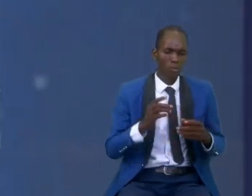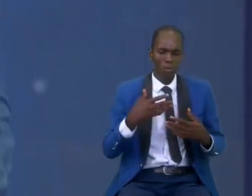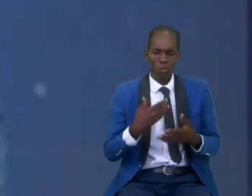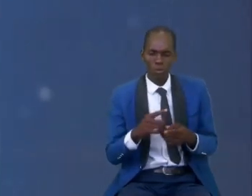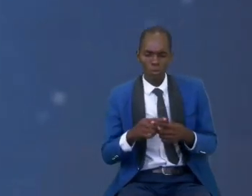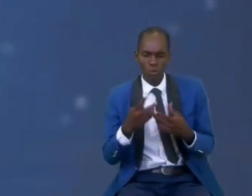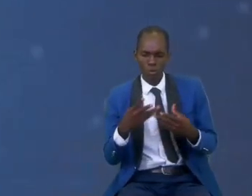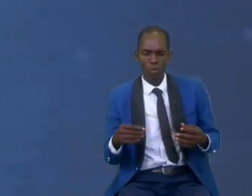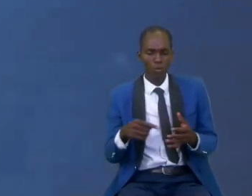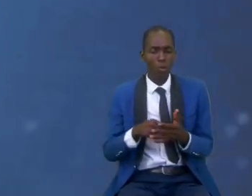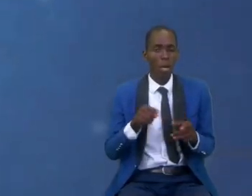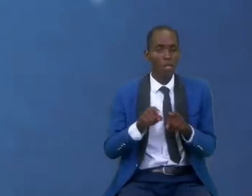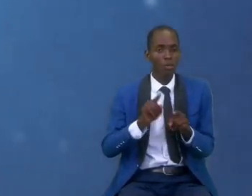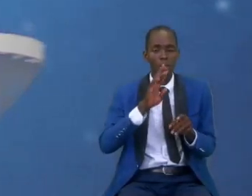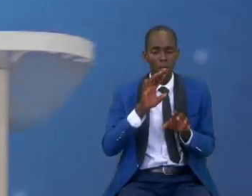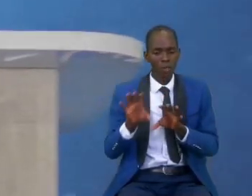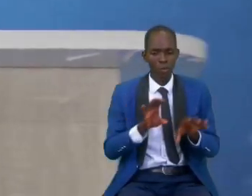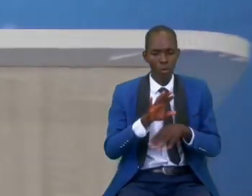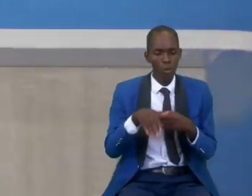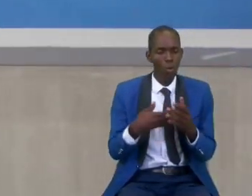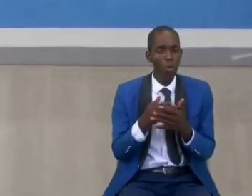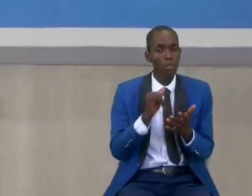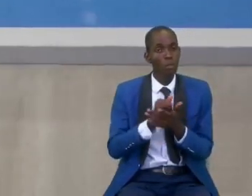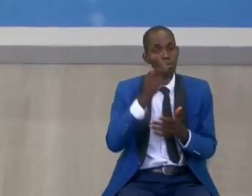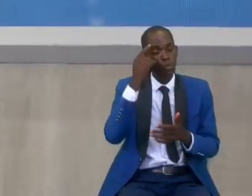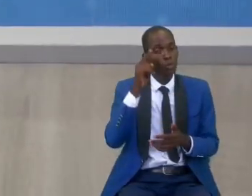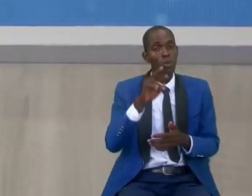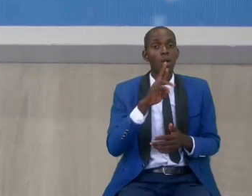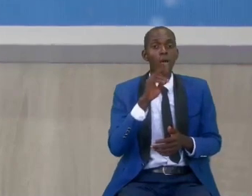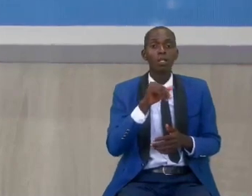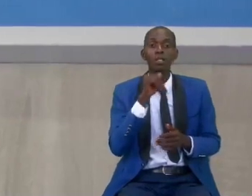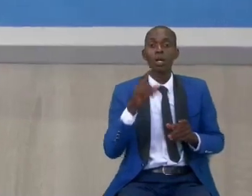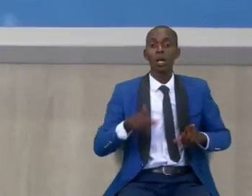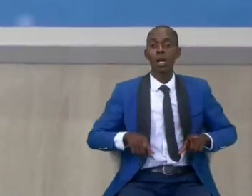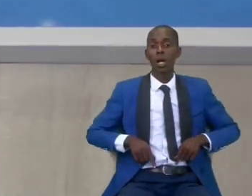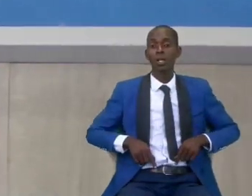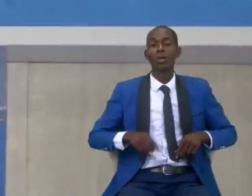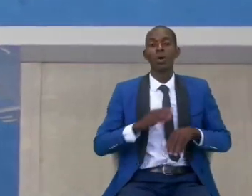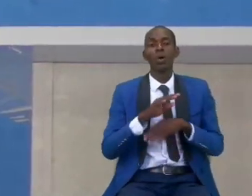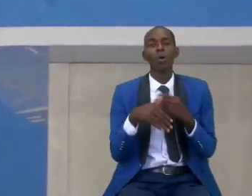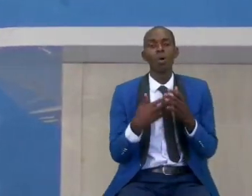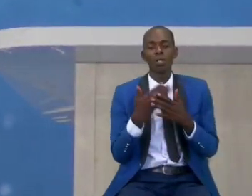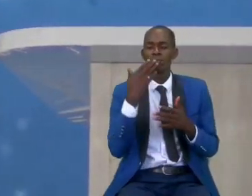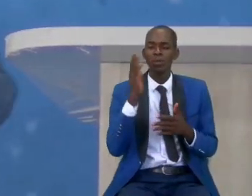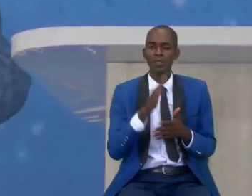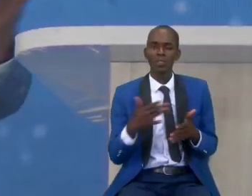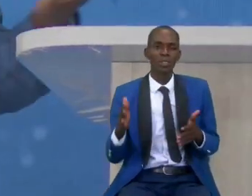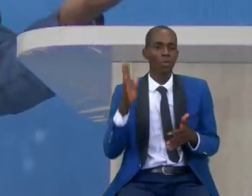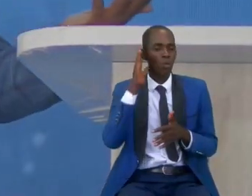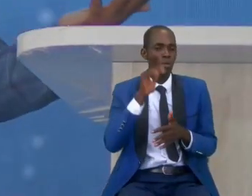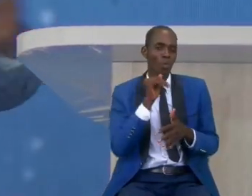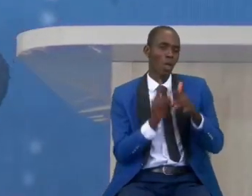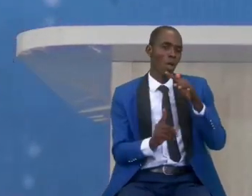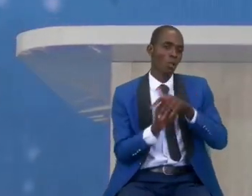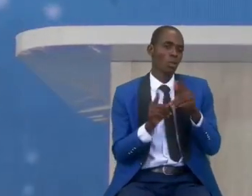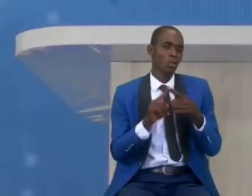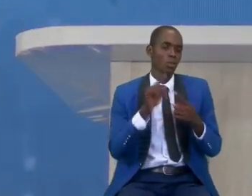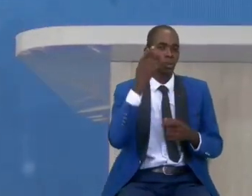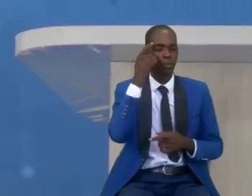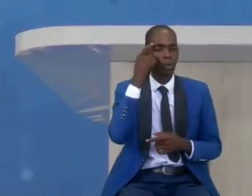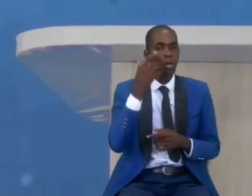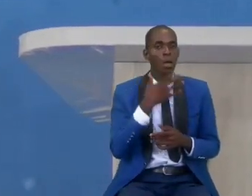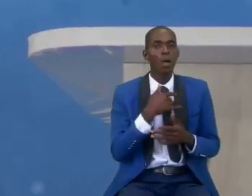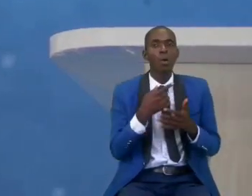idle, all those evil things will not come in. And what brings those inventions that deform